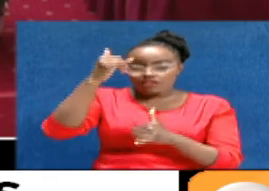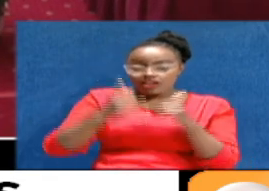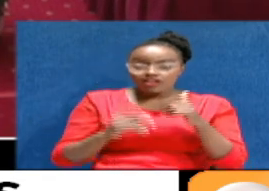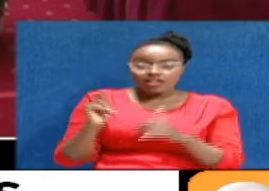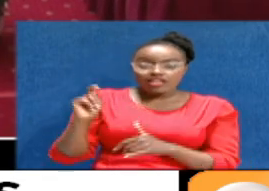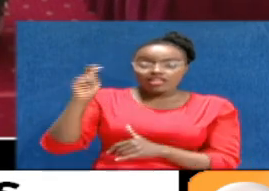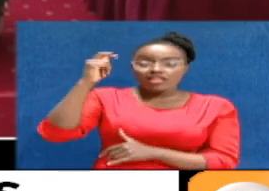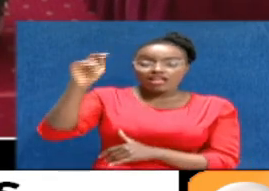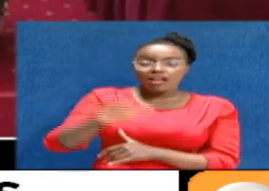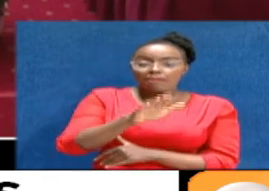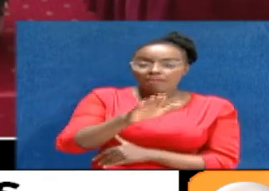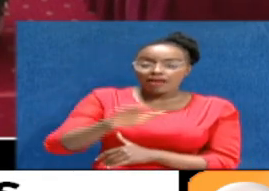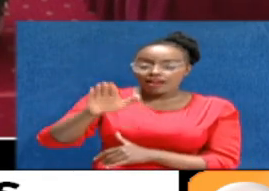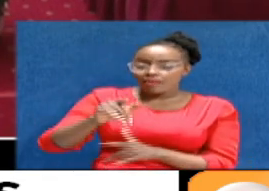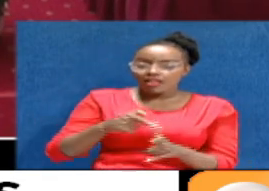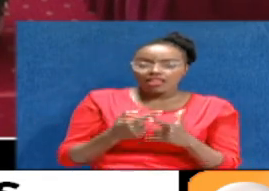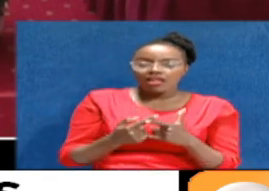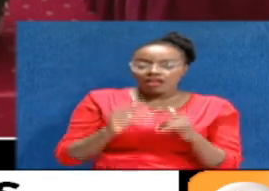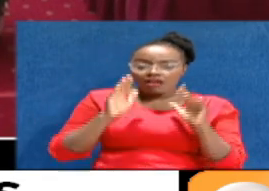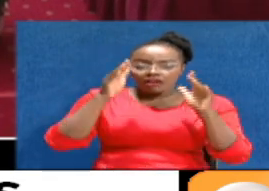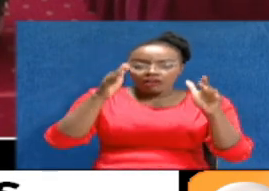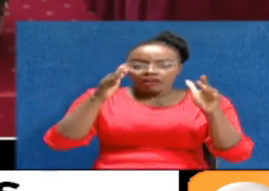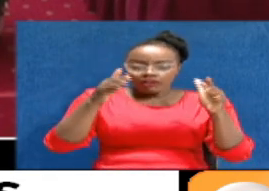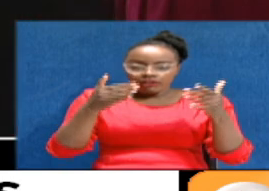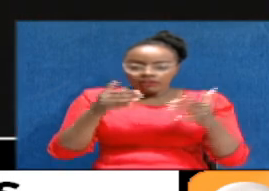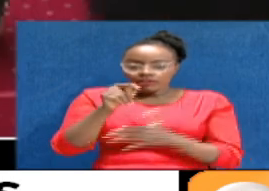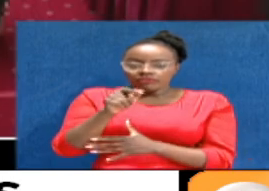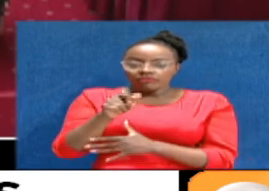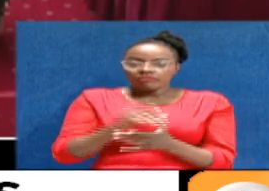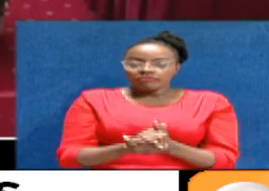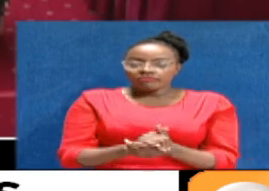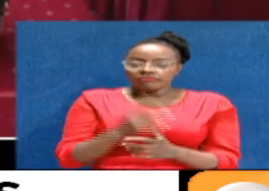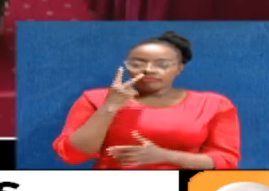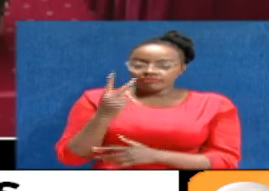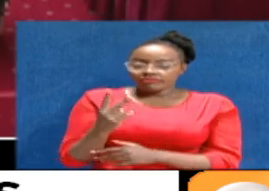the Kenyan parliament. Mm-hmm. I would look at it as